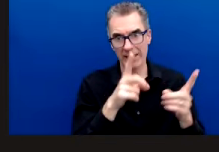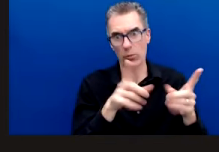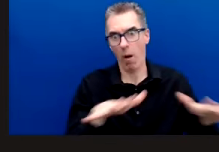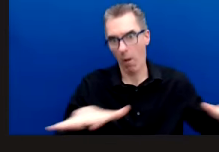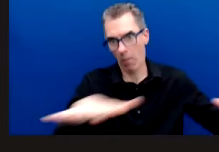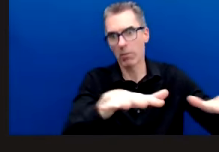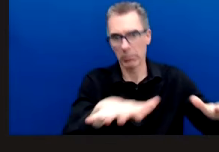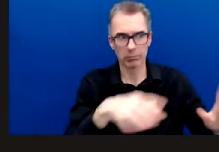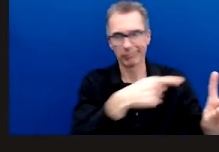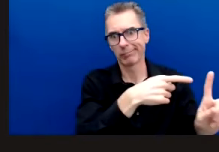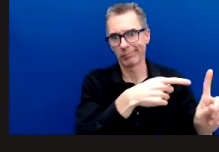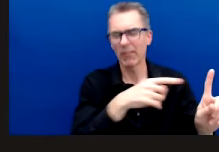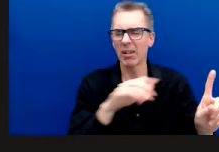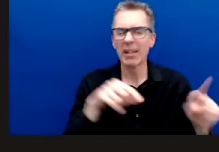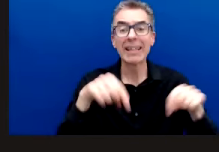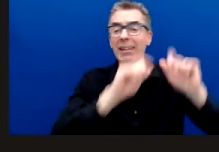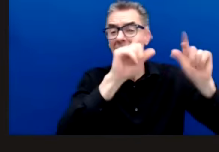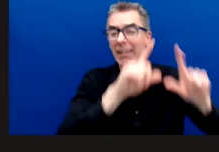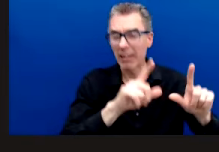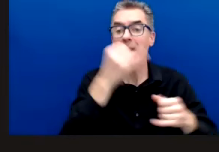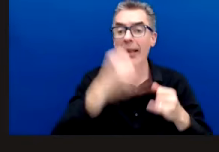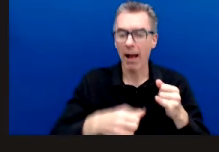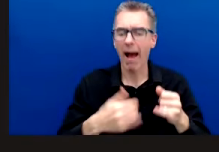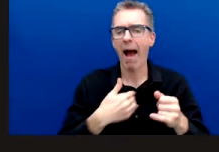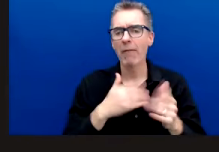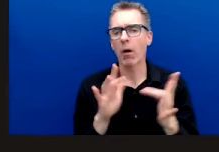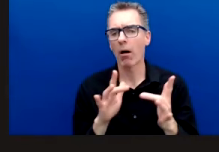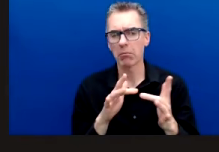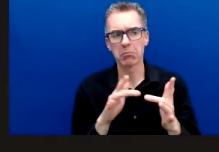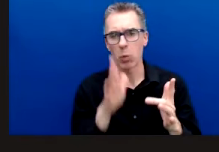slides, we'll have contact information, and her contact information will be there for you.